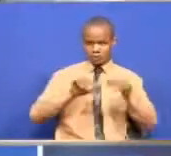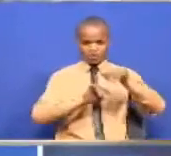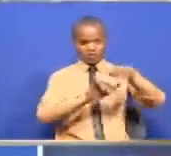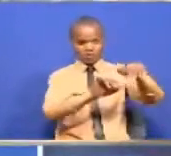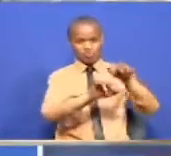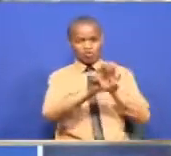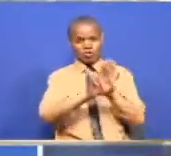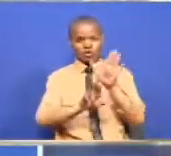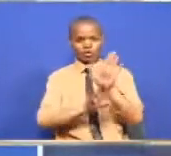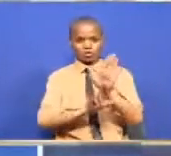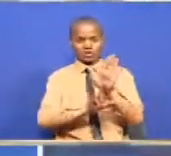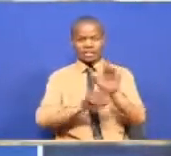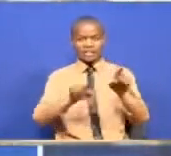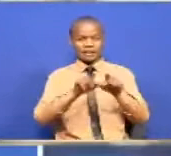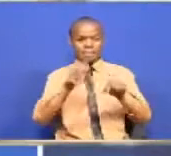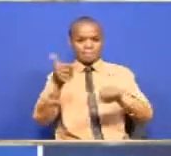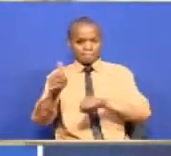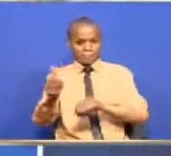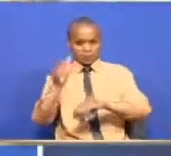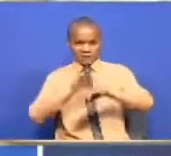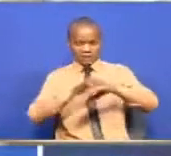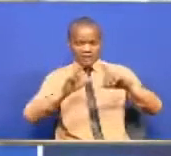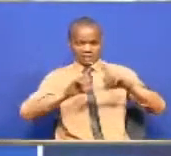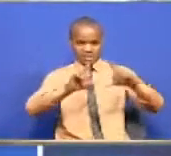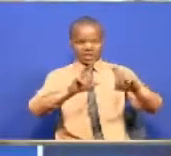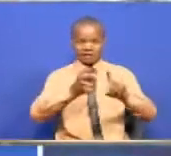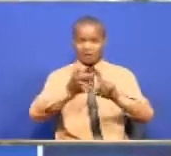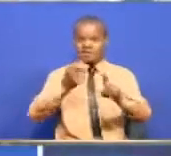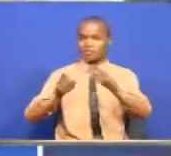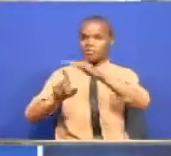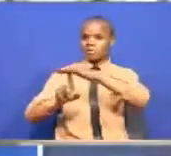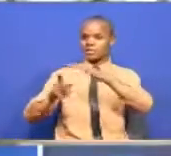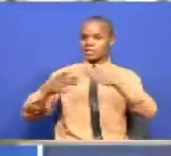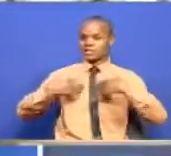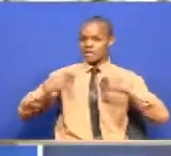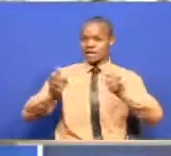COVID-19 certification from the Ministries of Health and Transport.